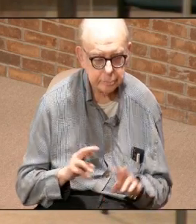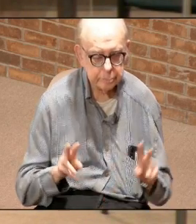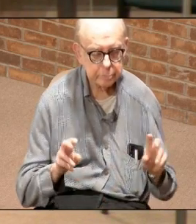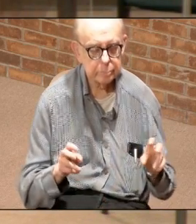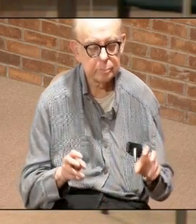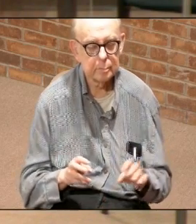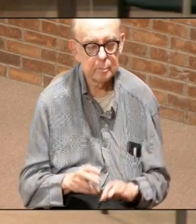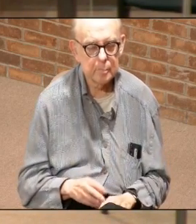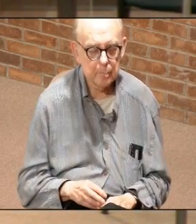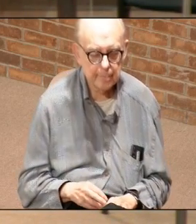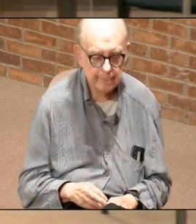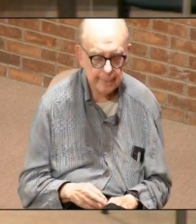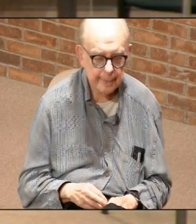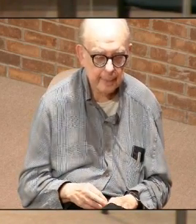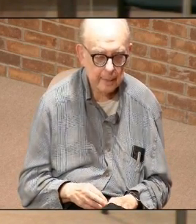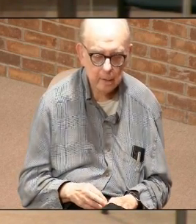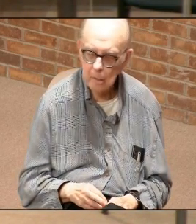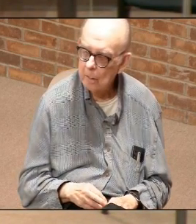says,